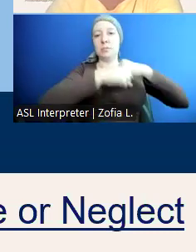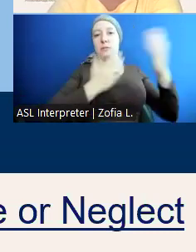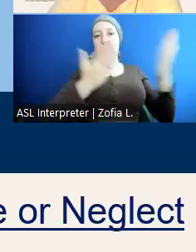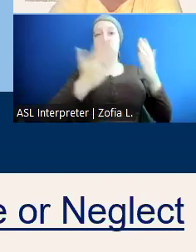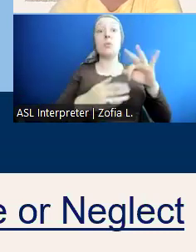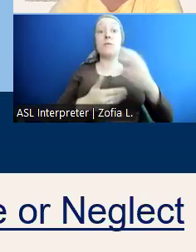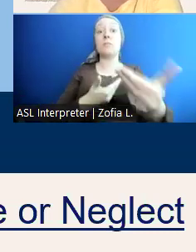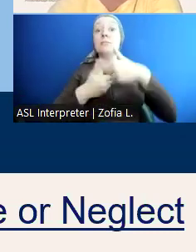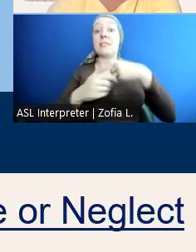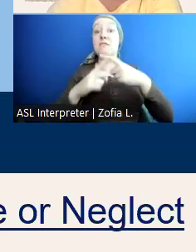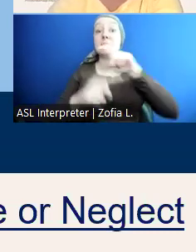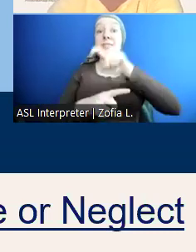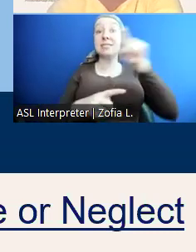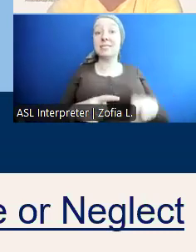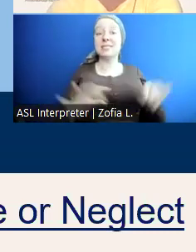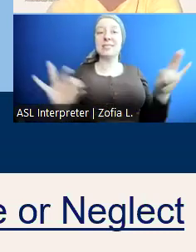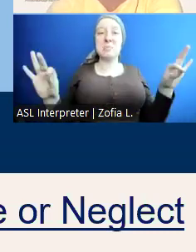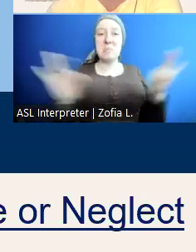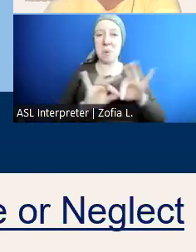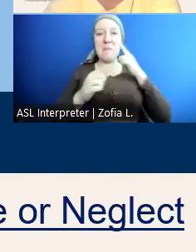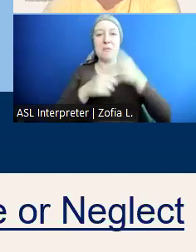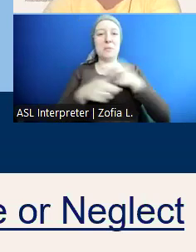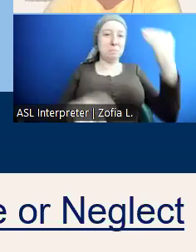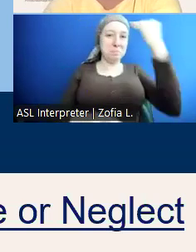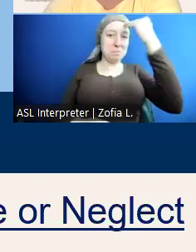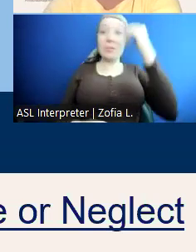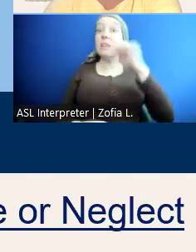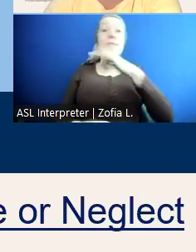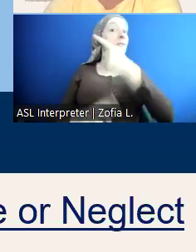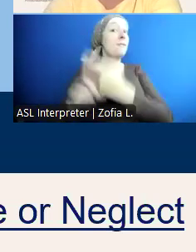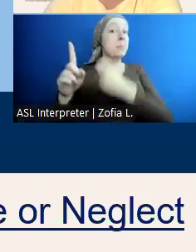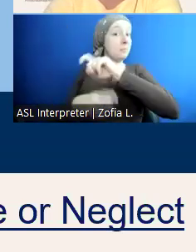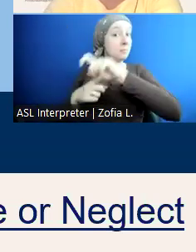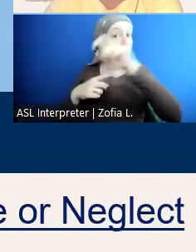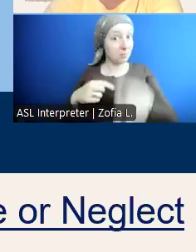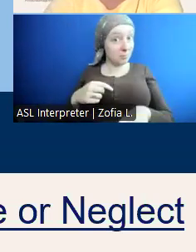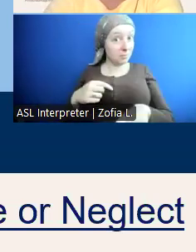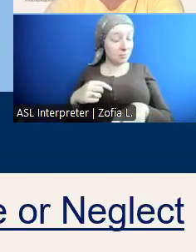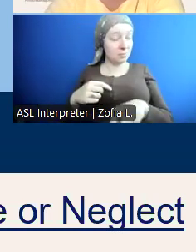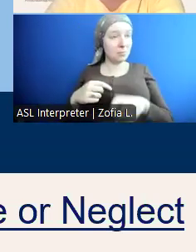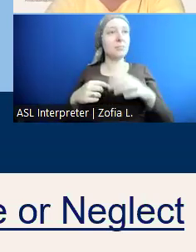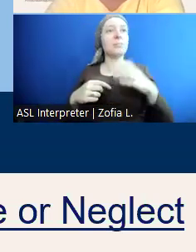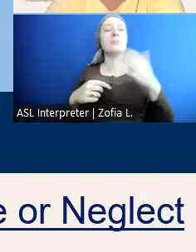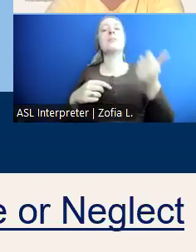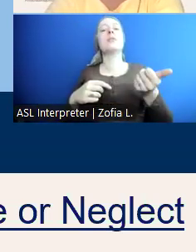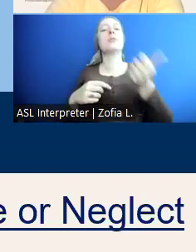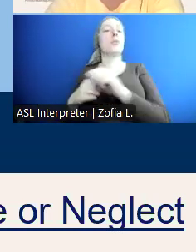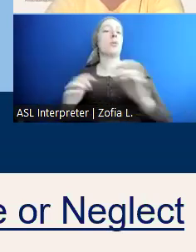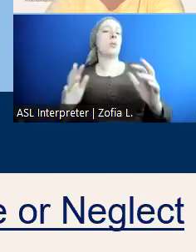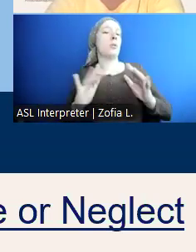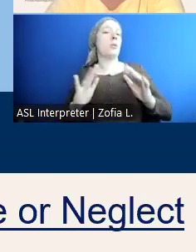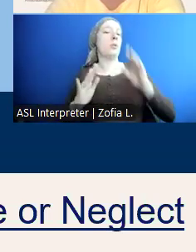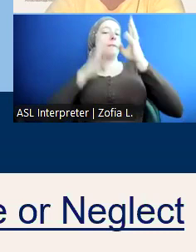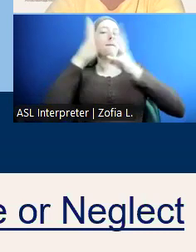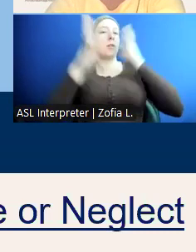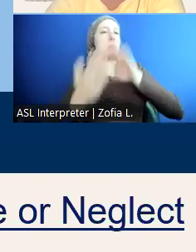from Texas, this is critical for you to know. If you're not, in Texas, this is another innovative approach as you